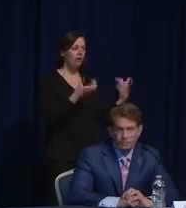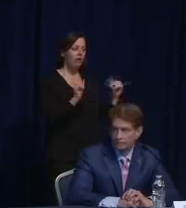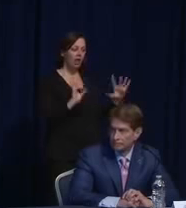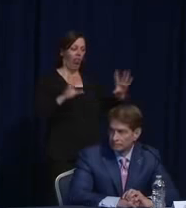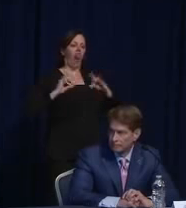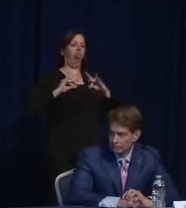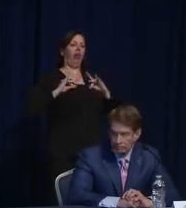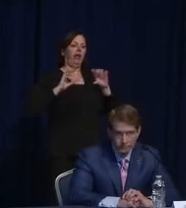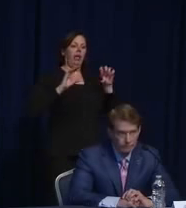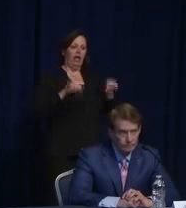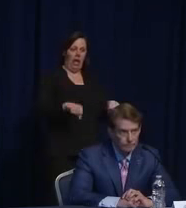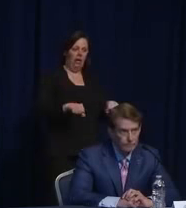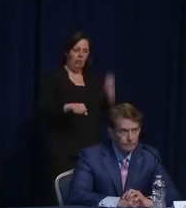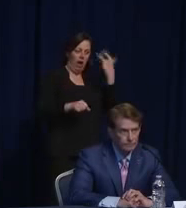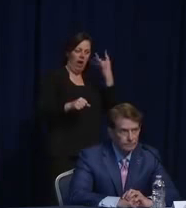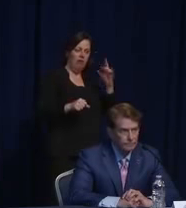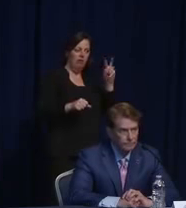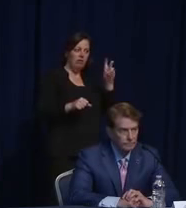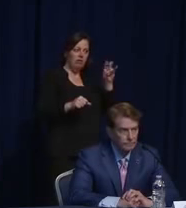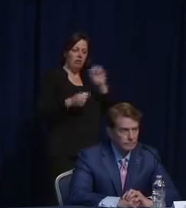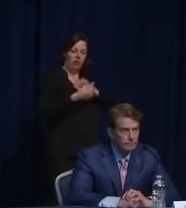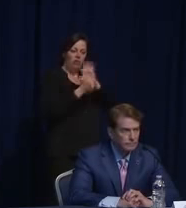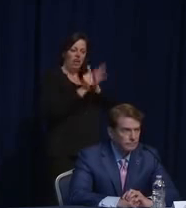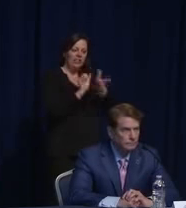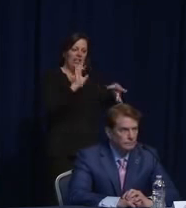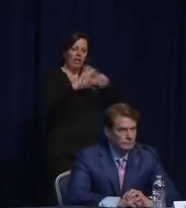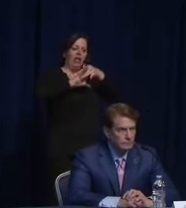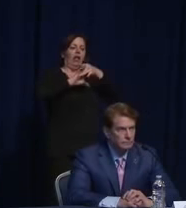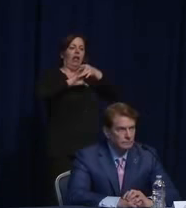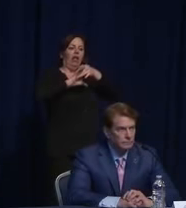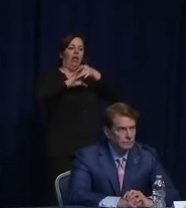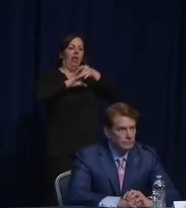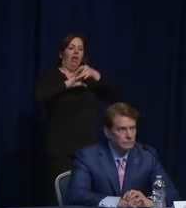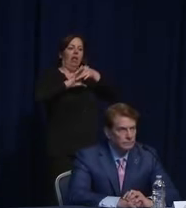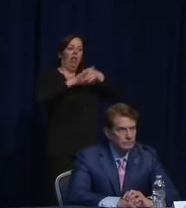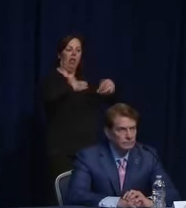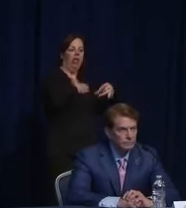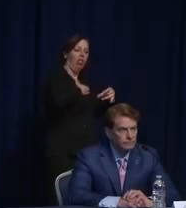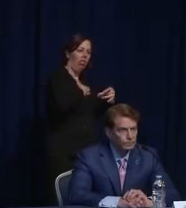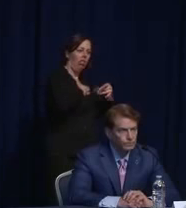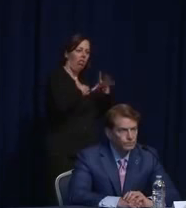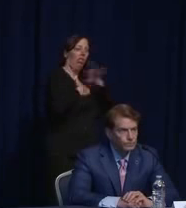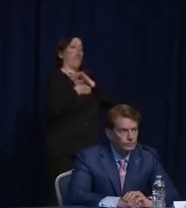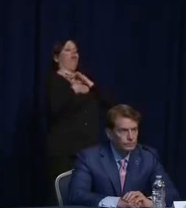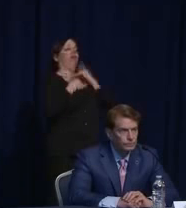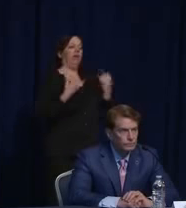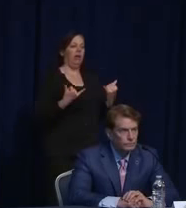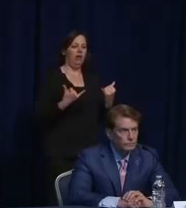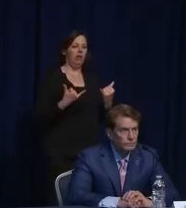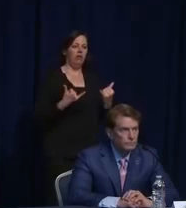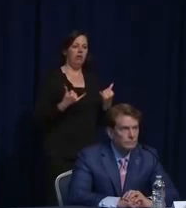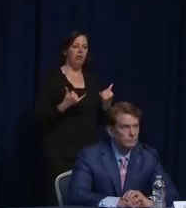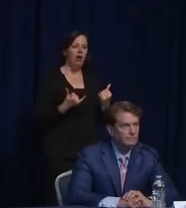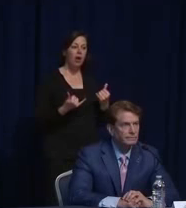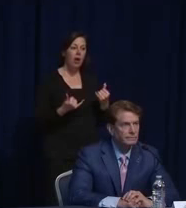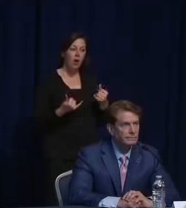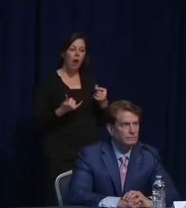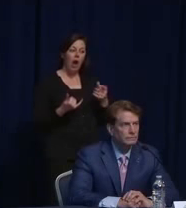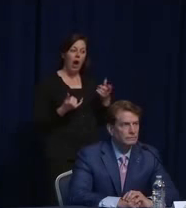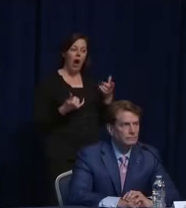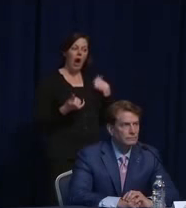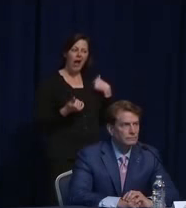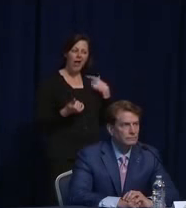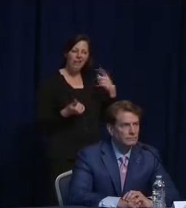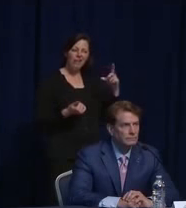the virus stay on the glove? And that being the case, I've been told there are specific ways to take off a glove.